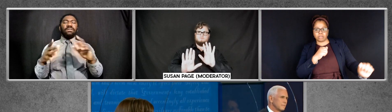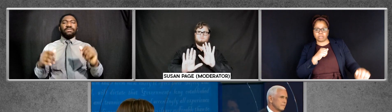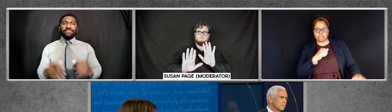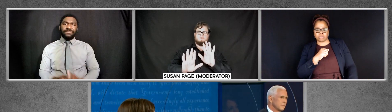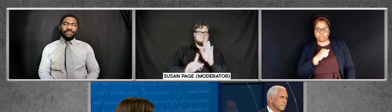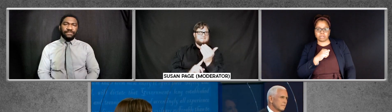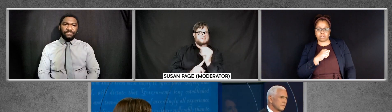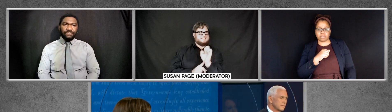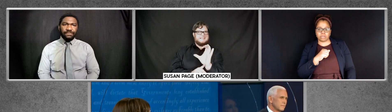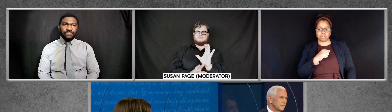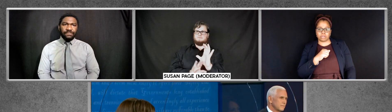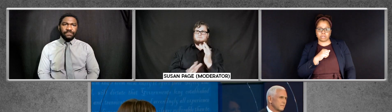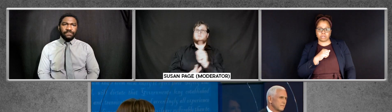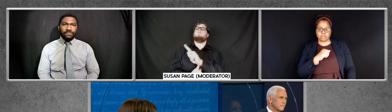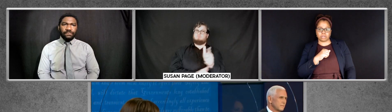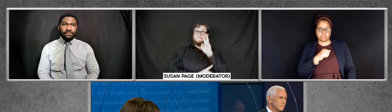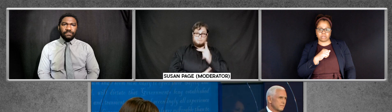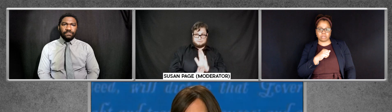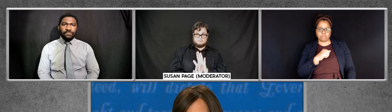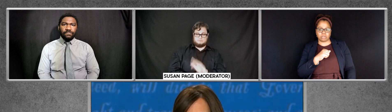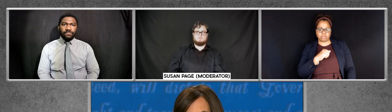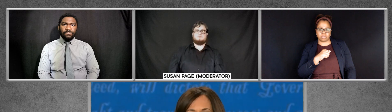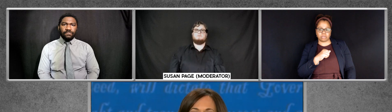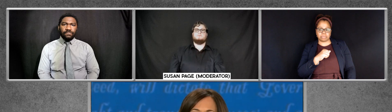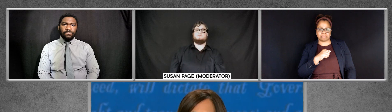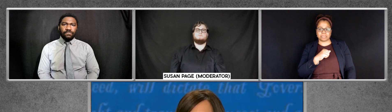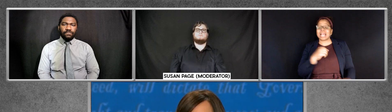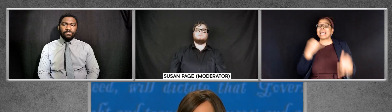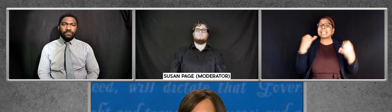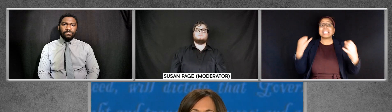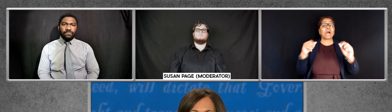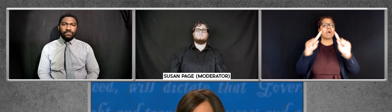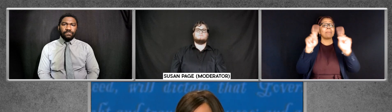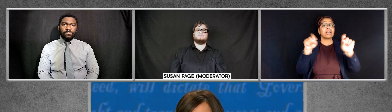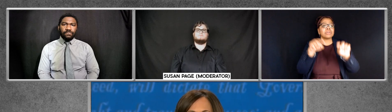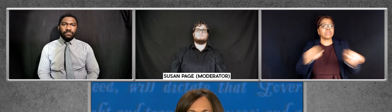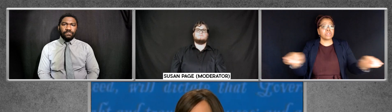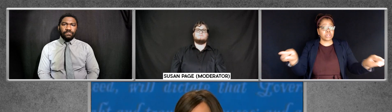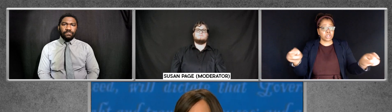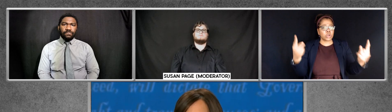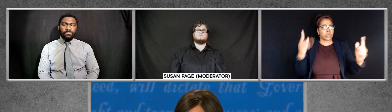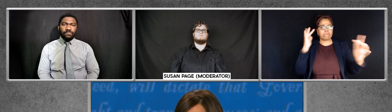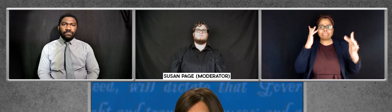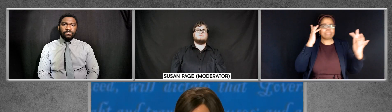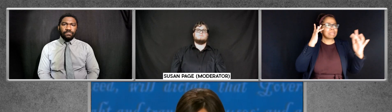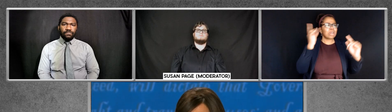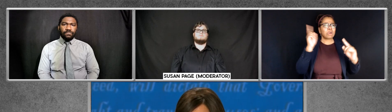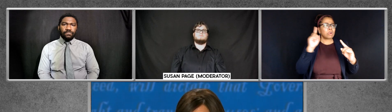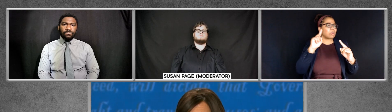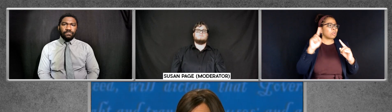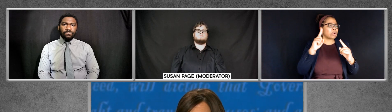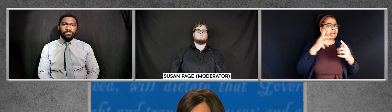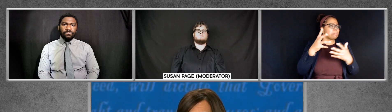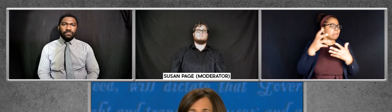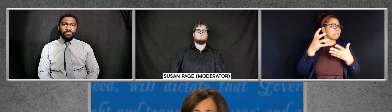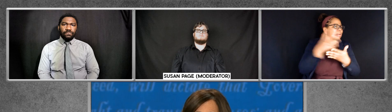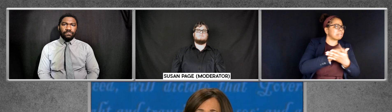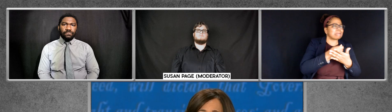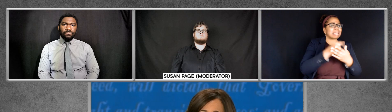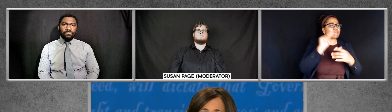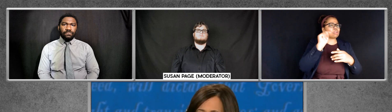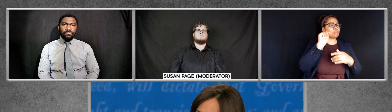and then we'll give the vice president a chance to respond. So I want to ask the American people, how calm were you when you were panicked about where you're going to get your next roll of toilet paper?